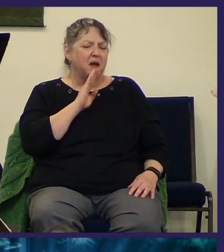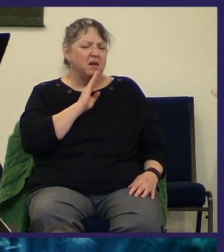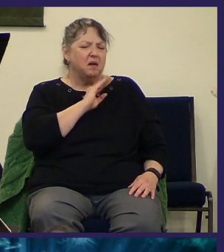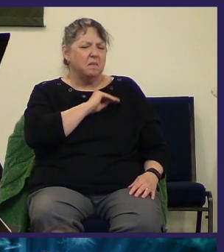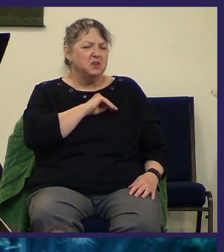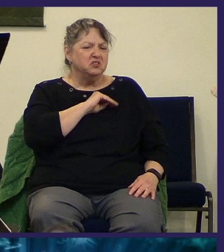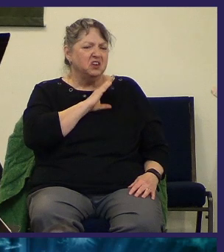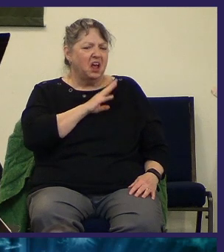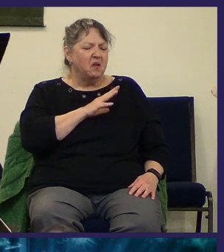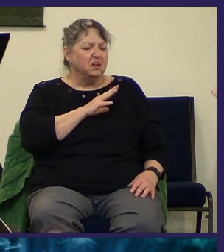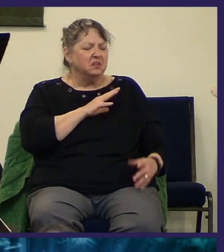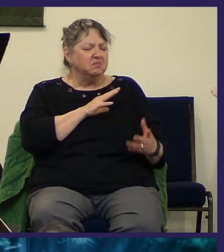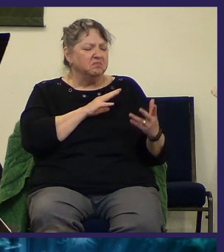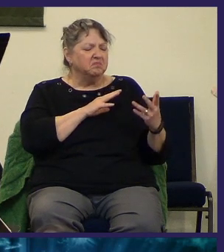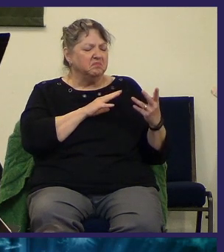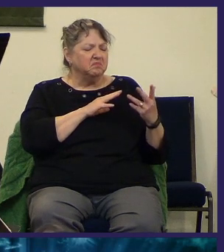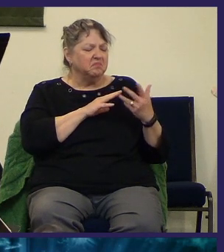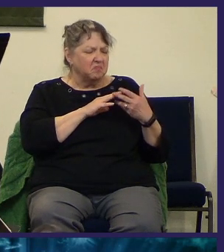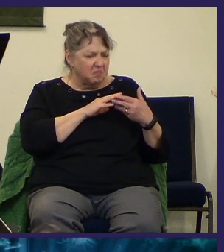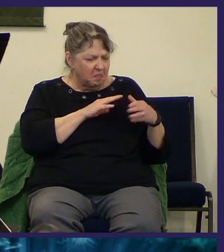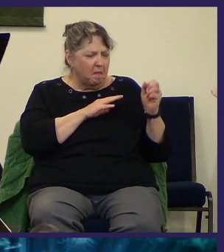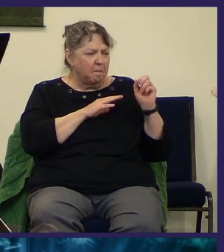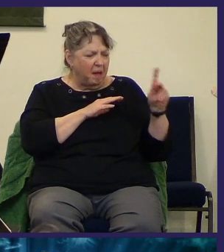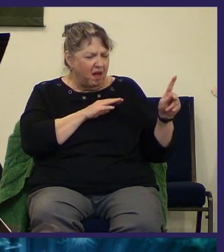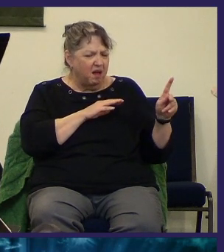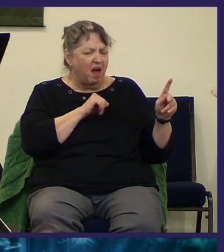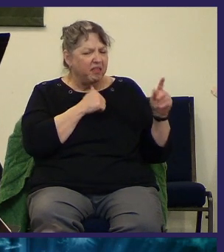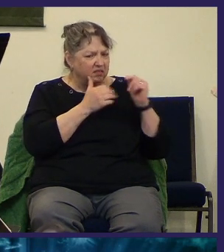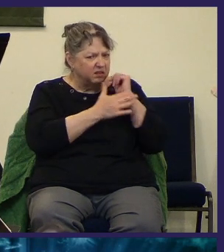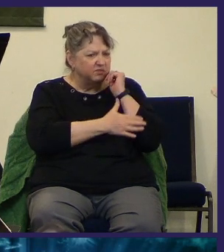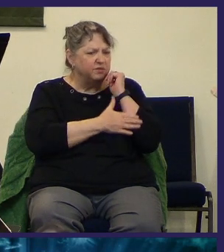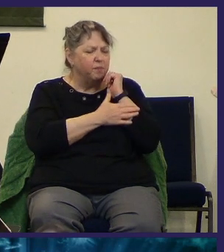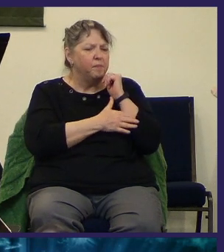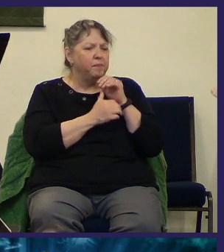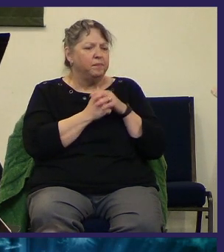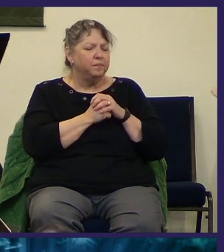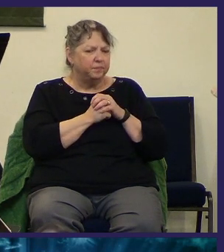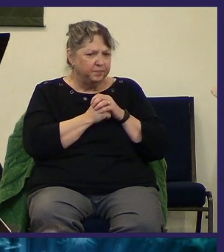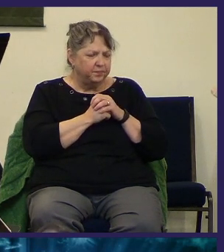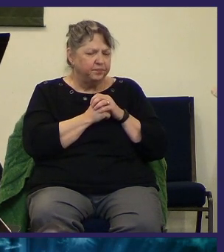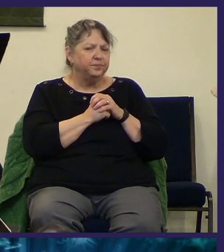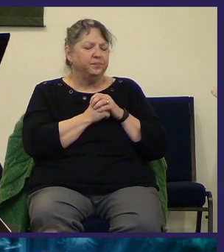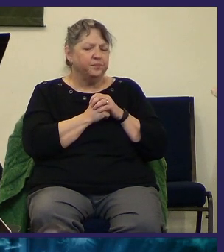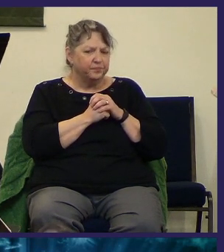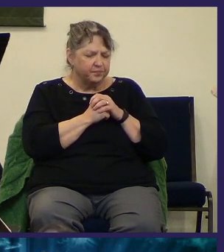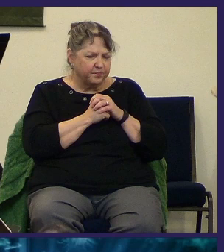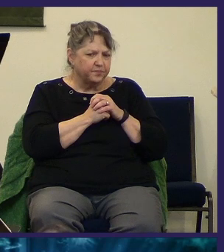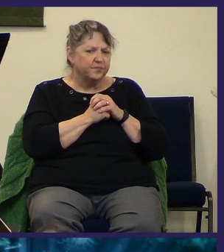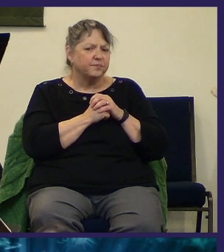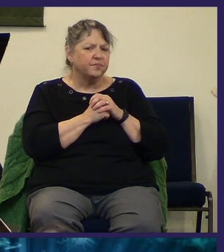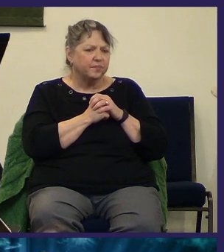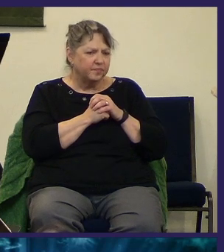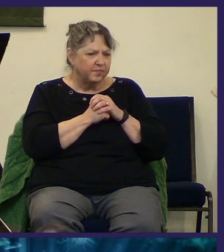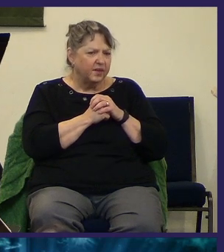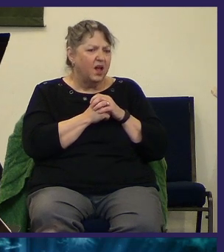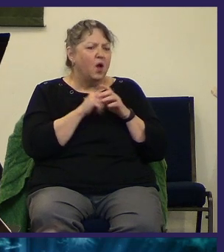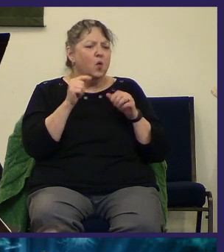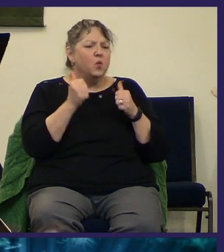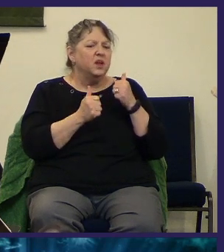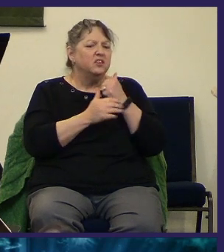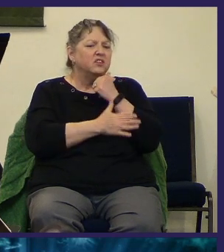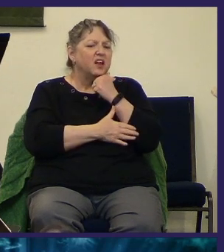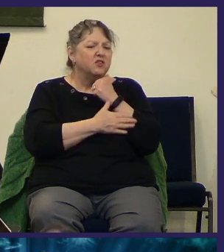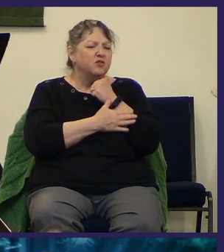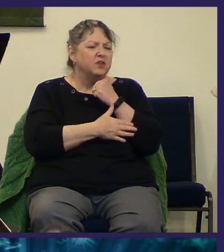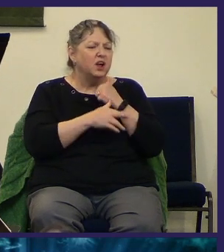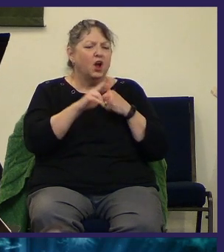week and a half ago they went home uh the young girl was from our church she went to romania on a missionary trip